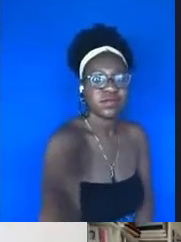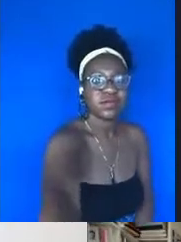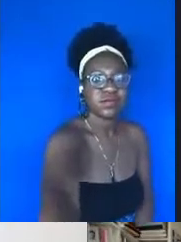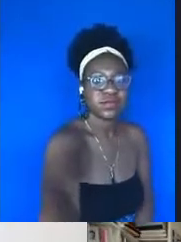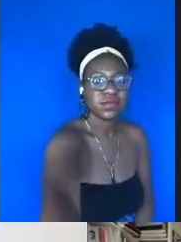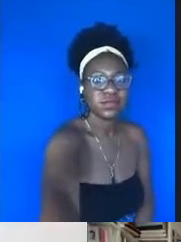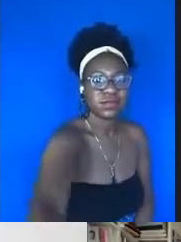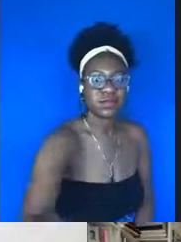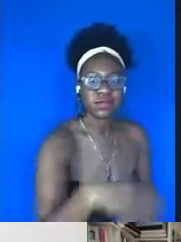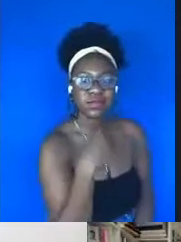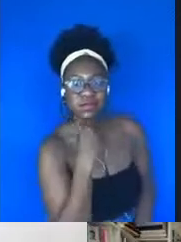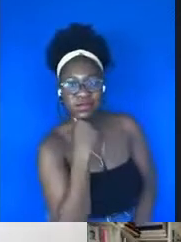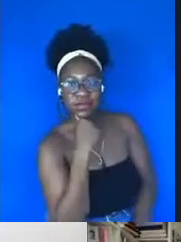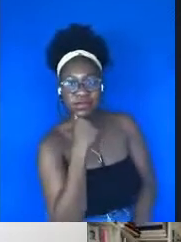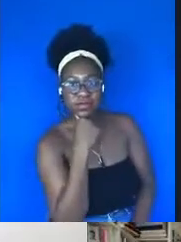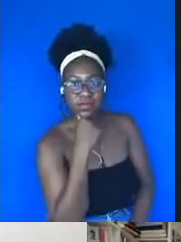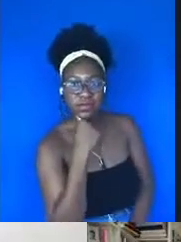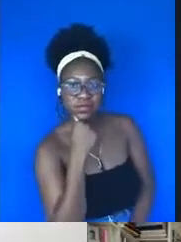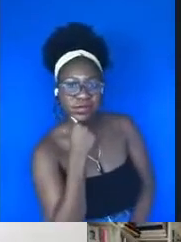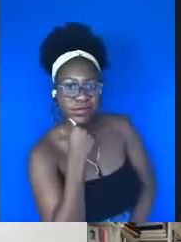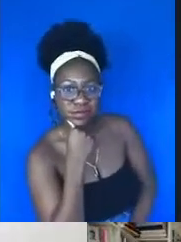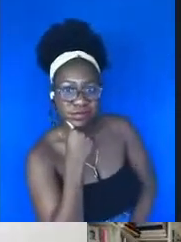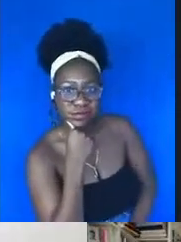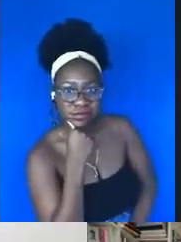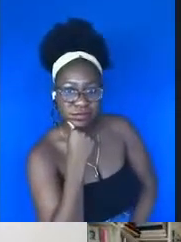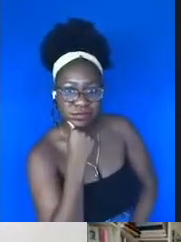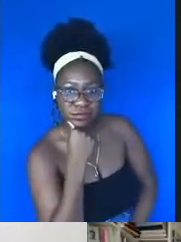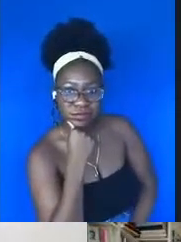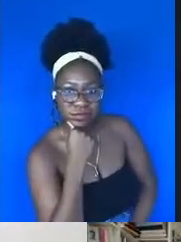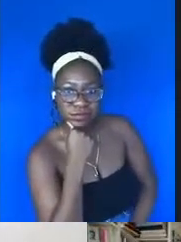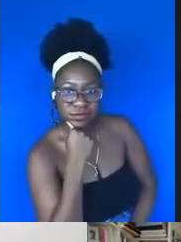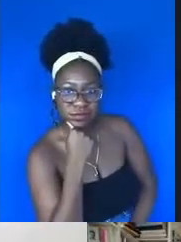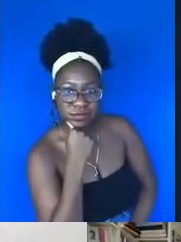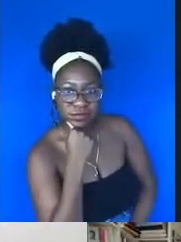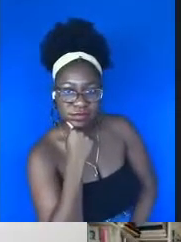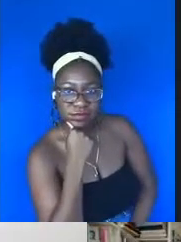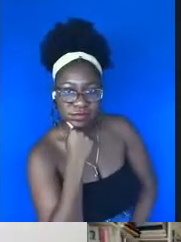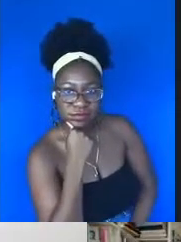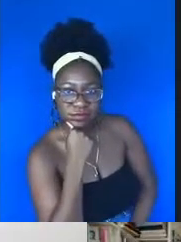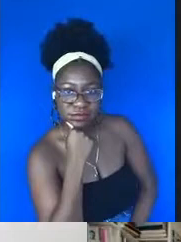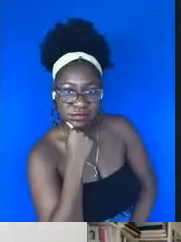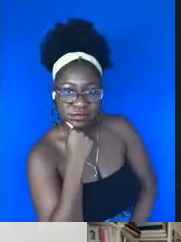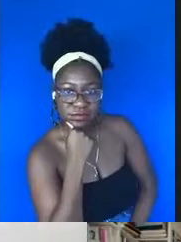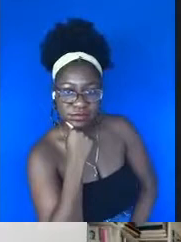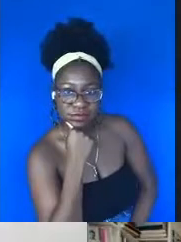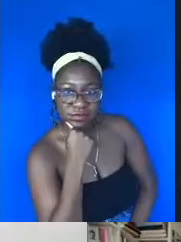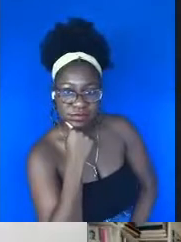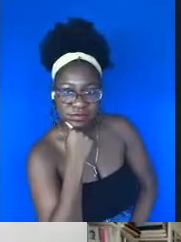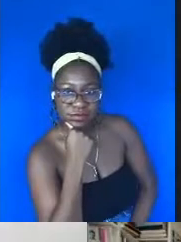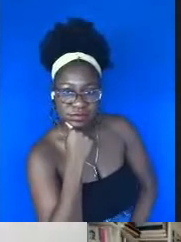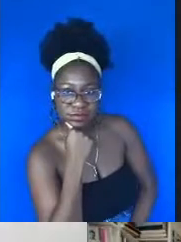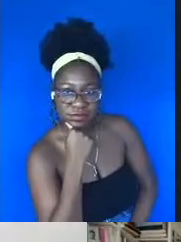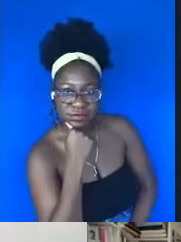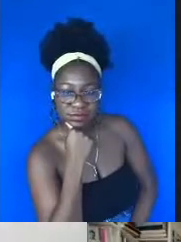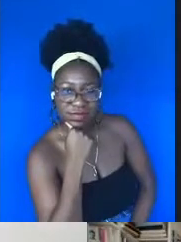A modern day witch is somebody who carries crystals. I think a lot of these like crystal loving people, they're witches and they don't know it,